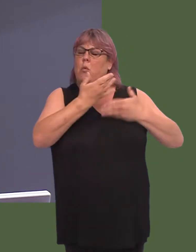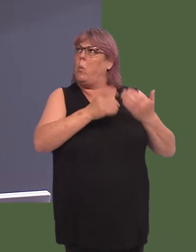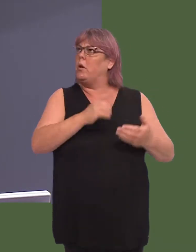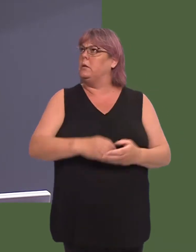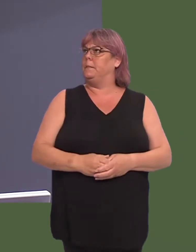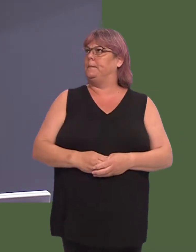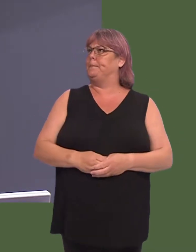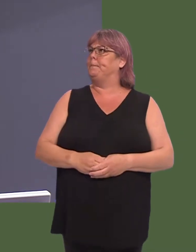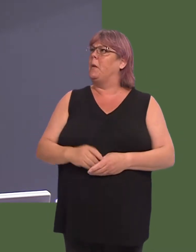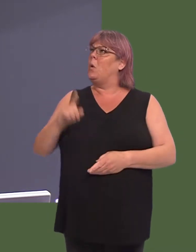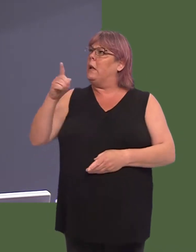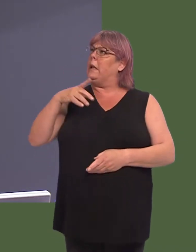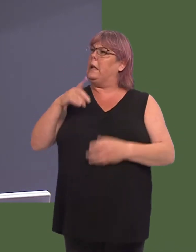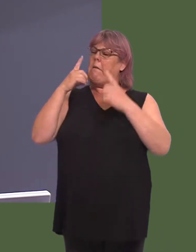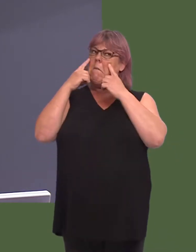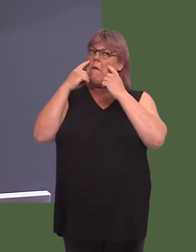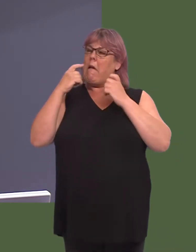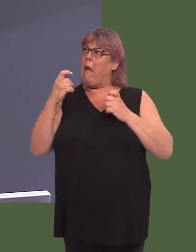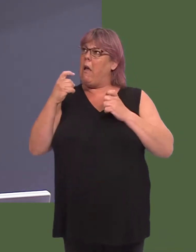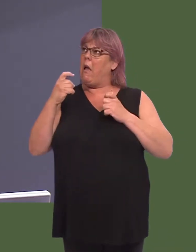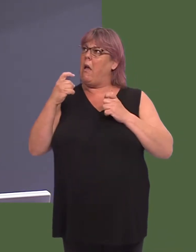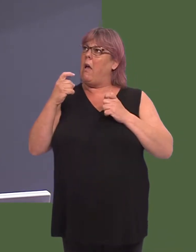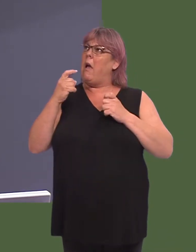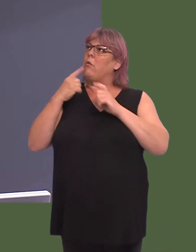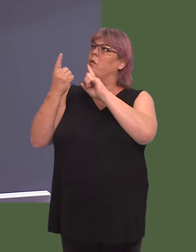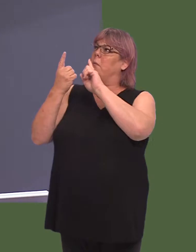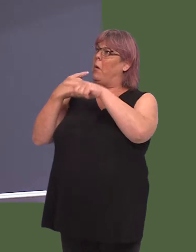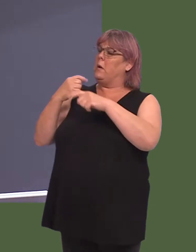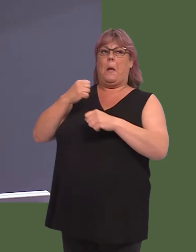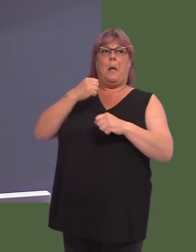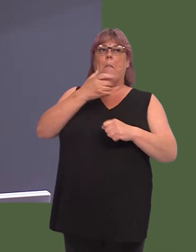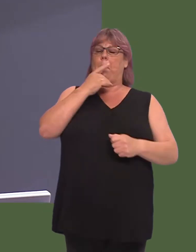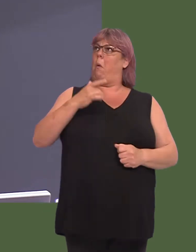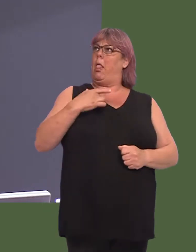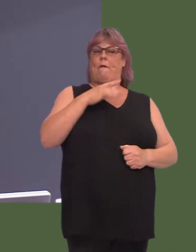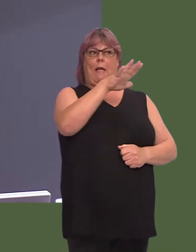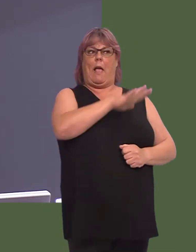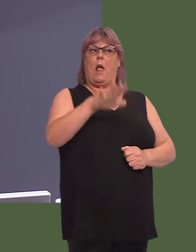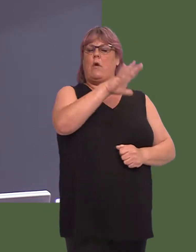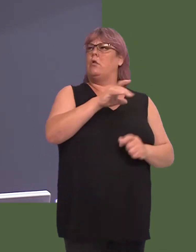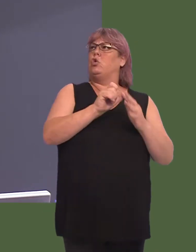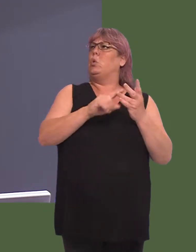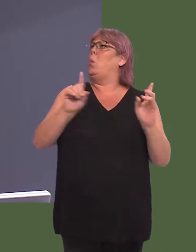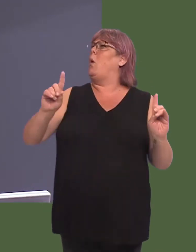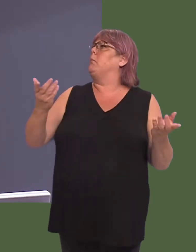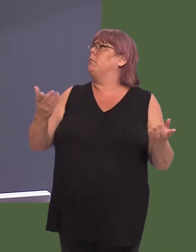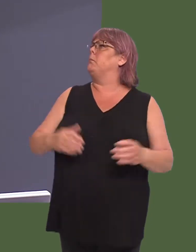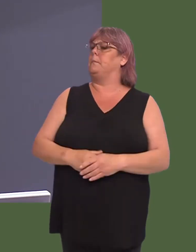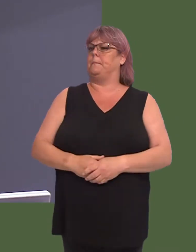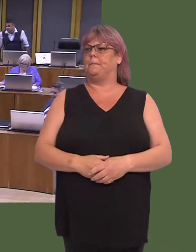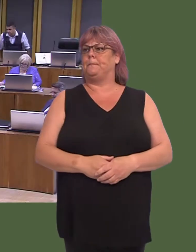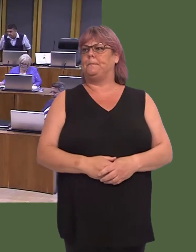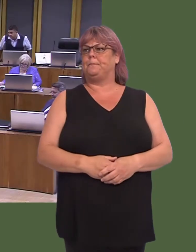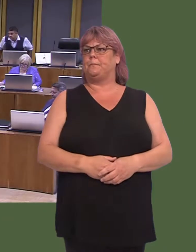appreciate you this time, if you could just take just that little bit of care and actually address the question, what are my constituents supposed to do?